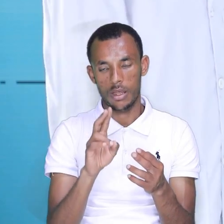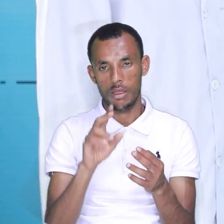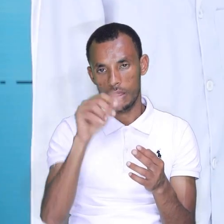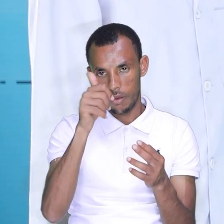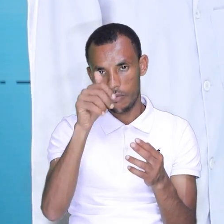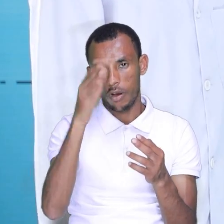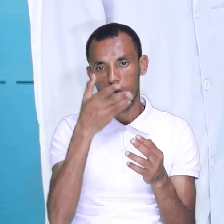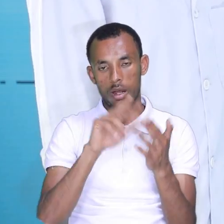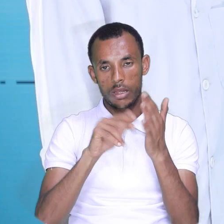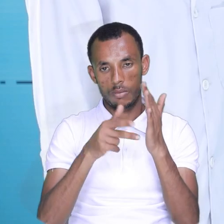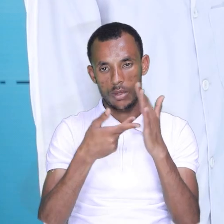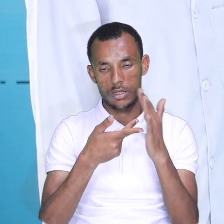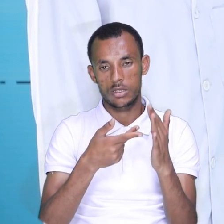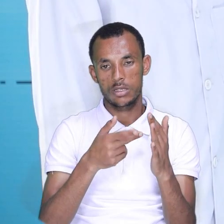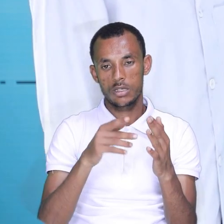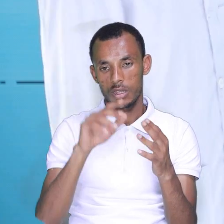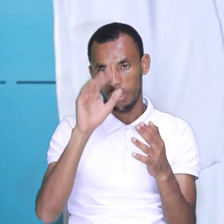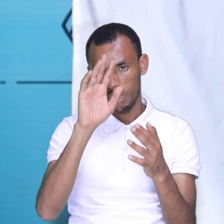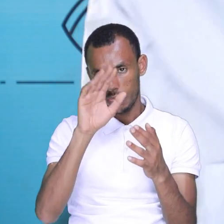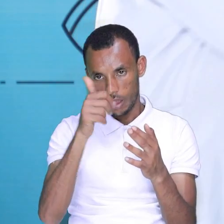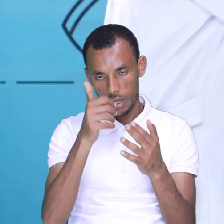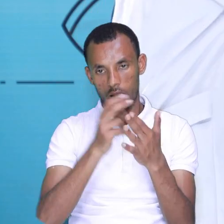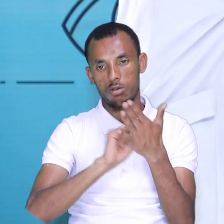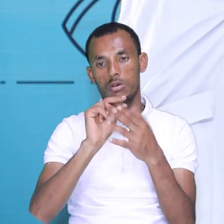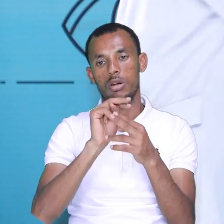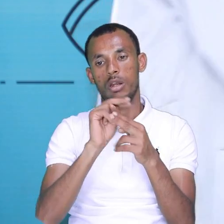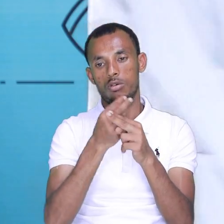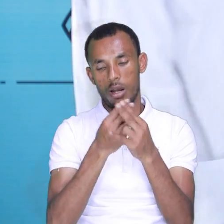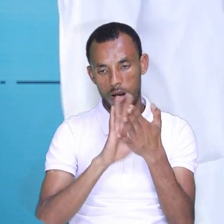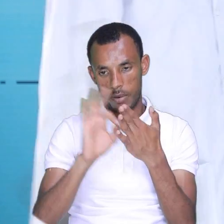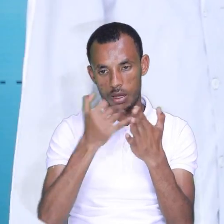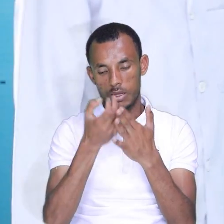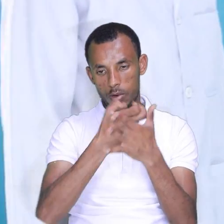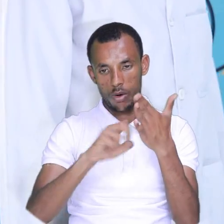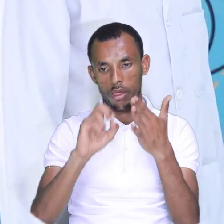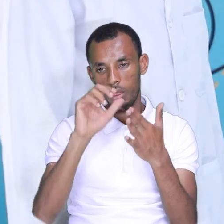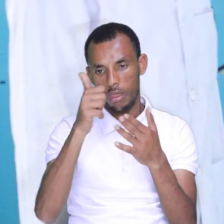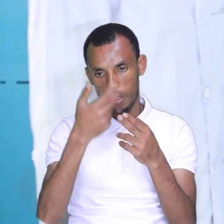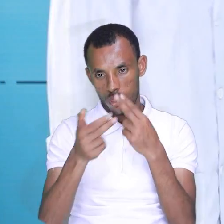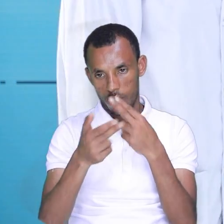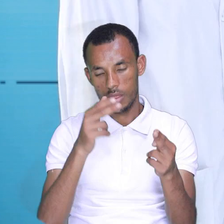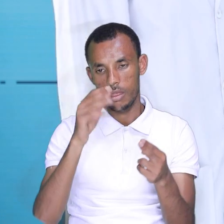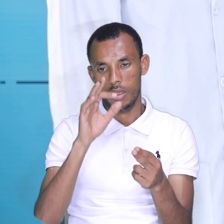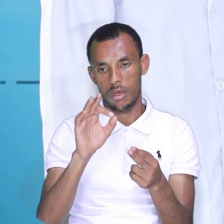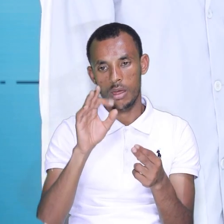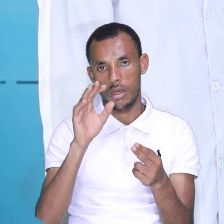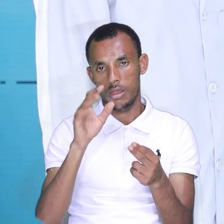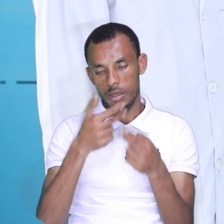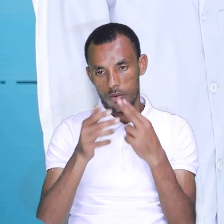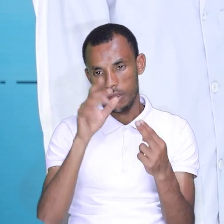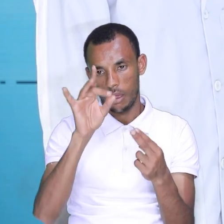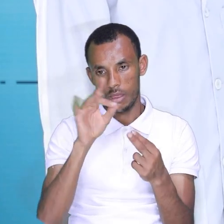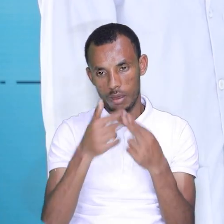means that the product of the first 10 natural numbers, which could be written as a product 10 times 9 times 8 times 7